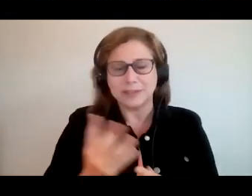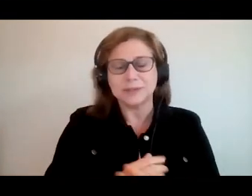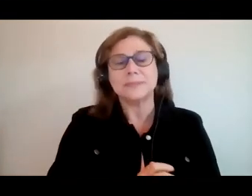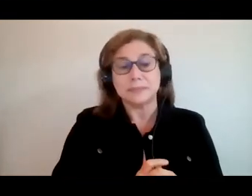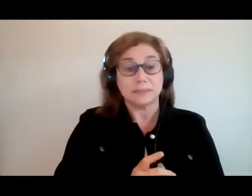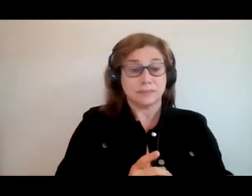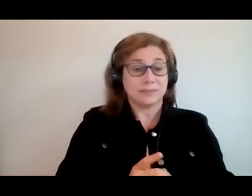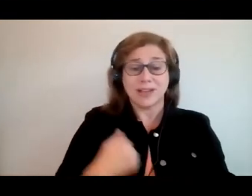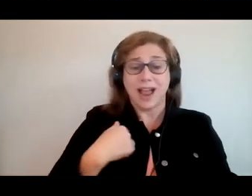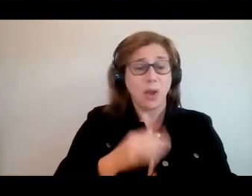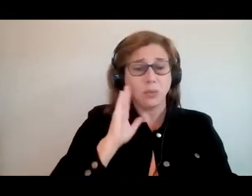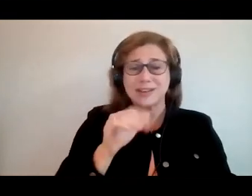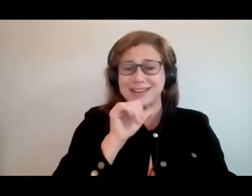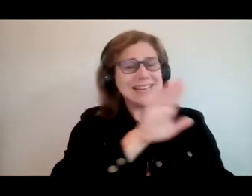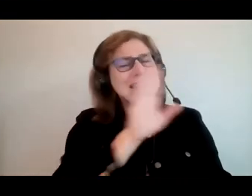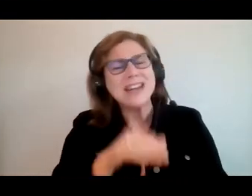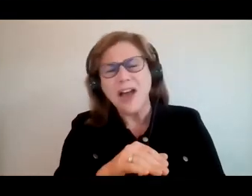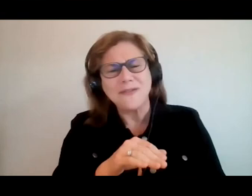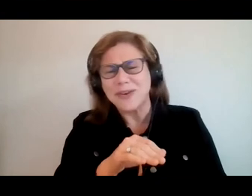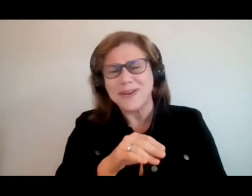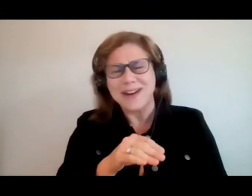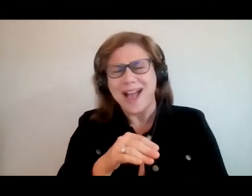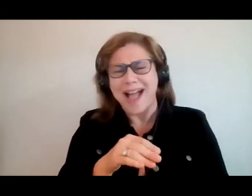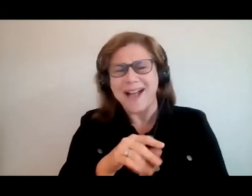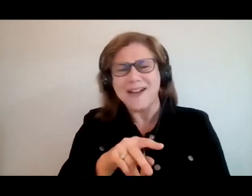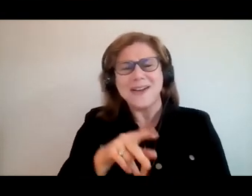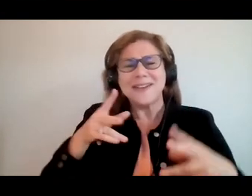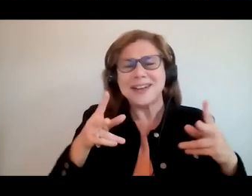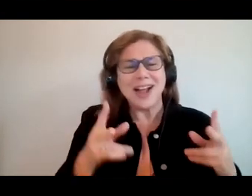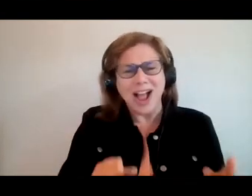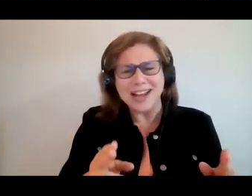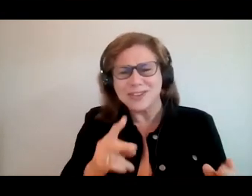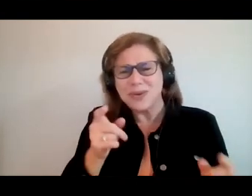I also would never have cut to a reverse shot. Thank you.